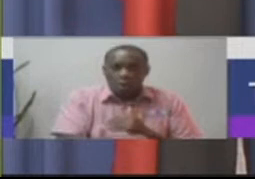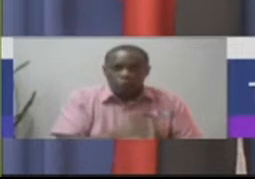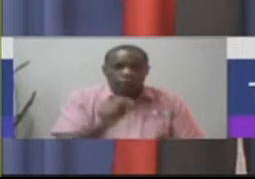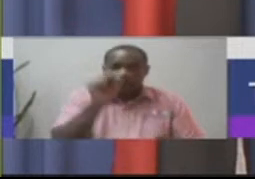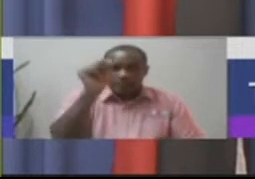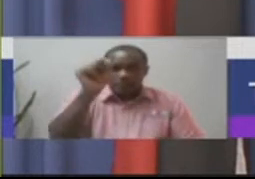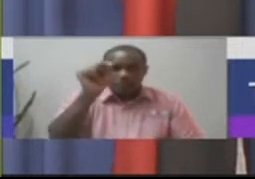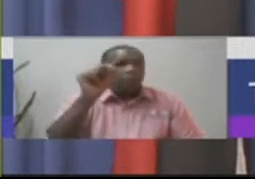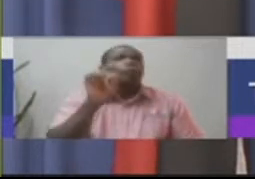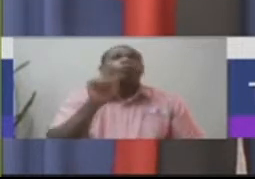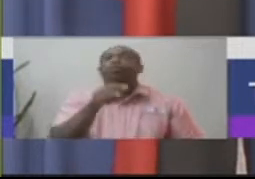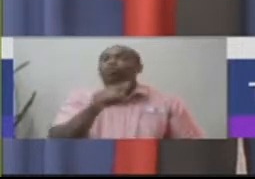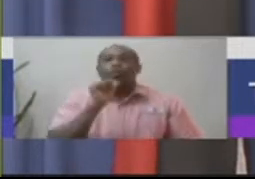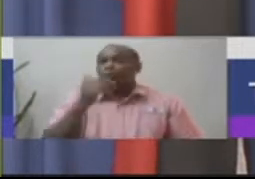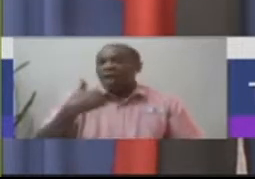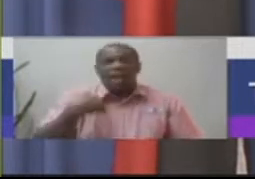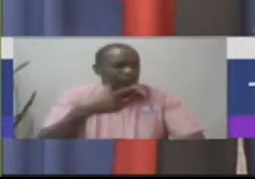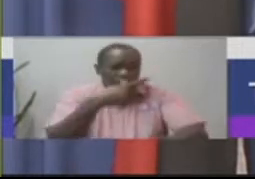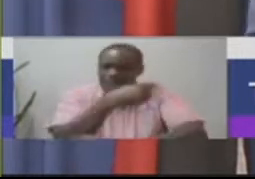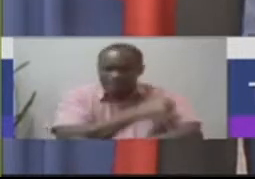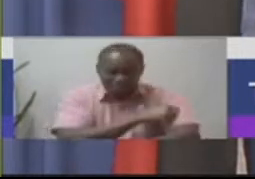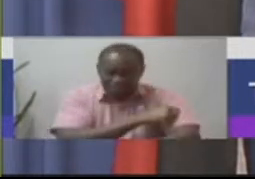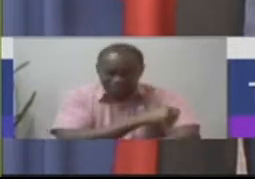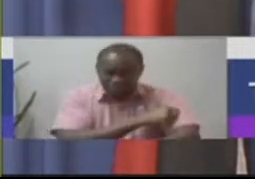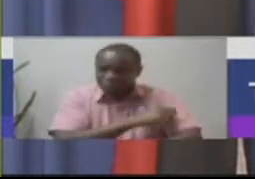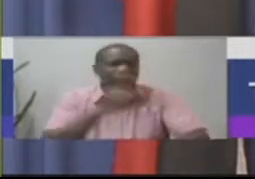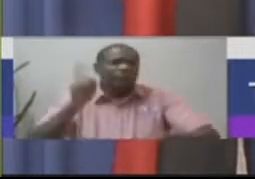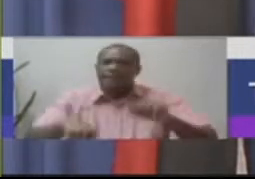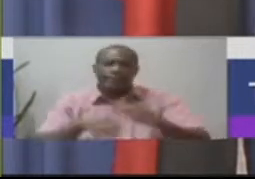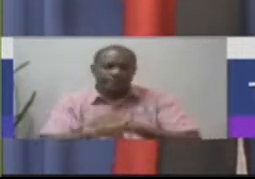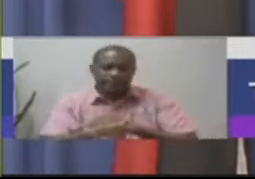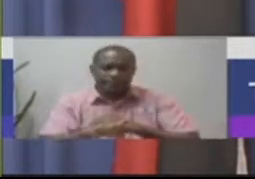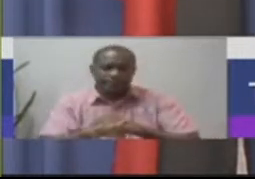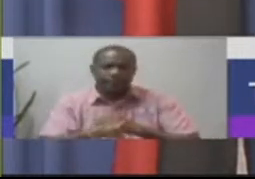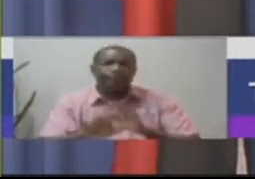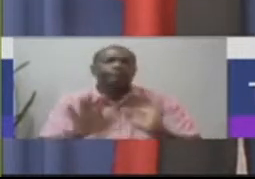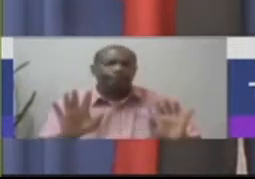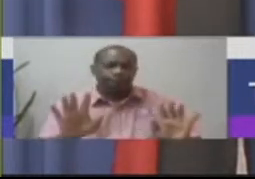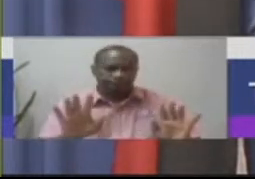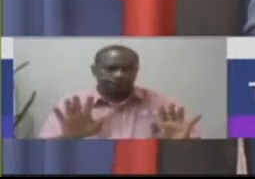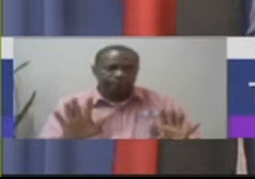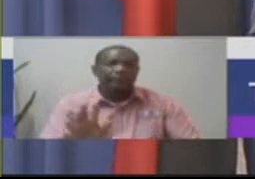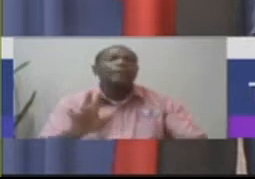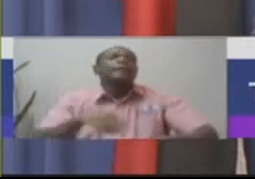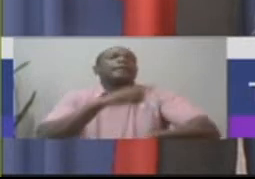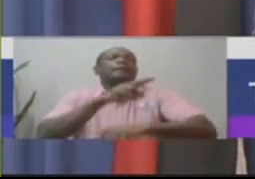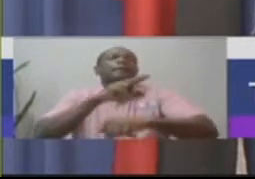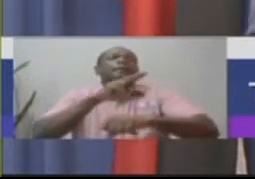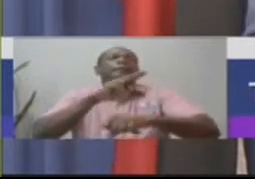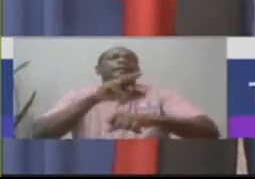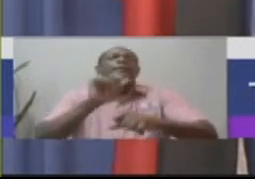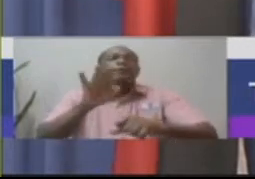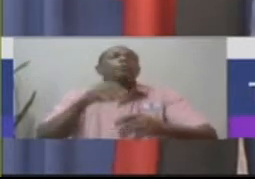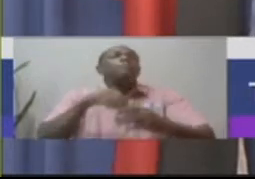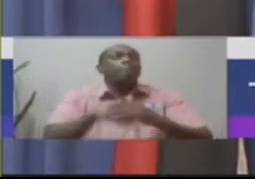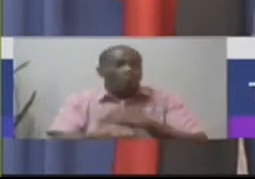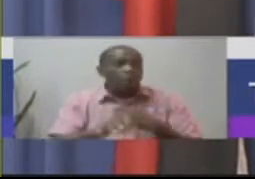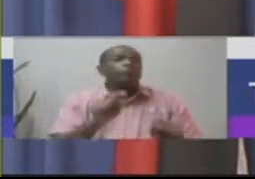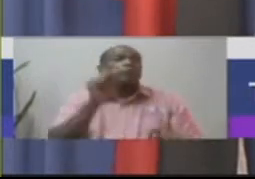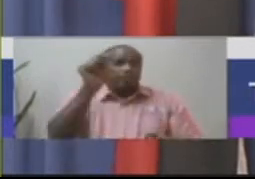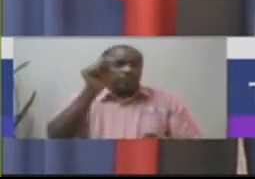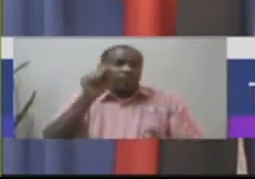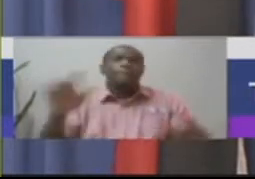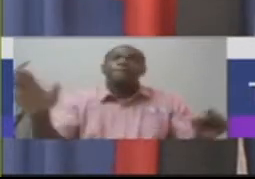Nationals of Trinidad and Tobago who are vaccinated, fully vaccinated, and a fully vaccinated individual